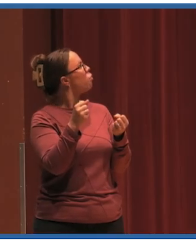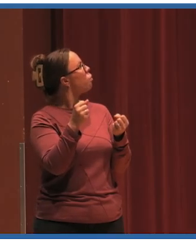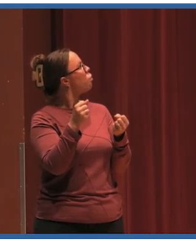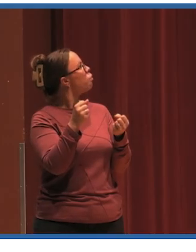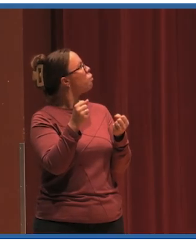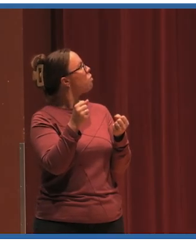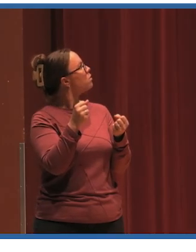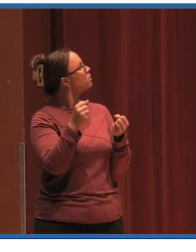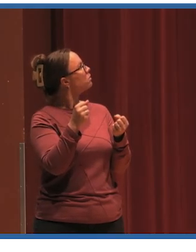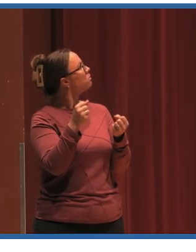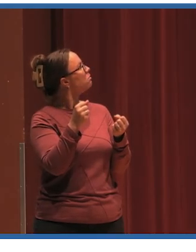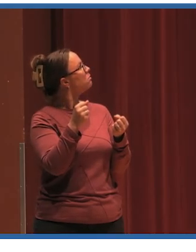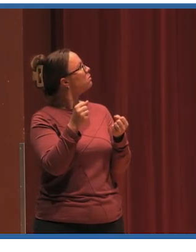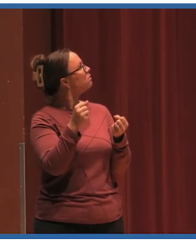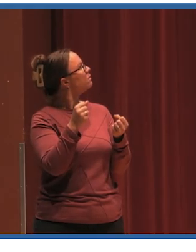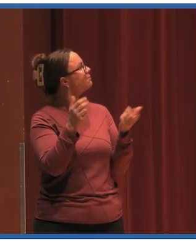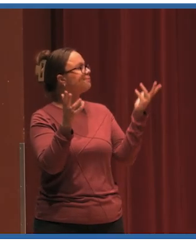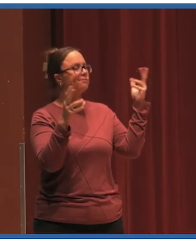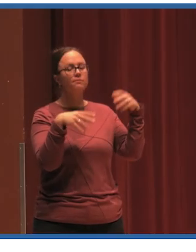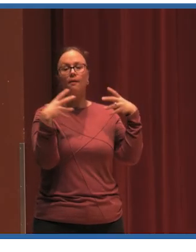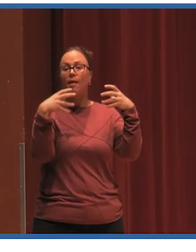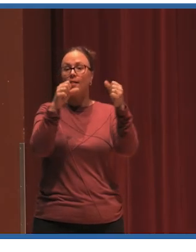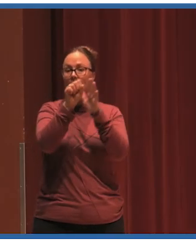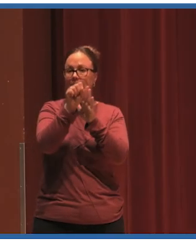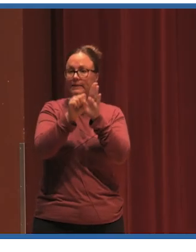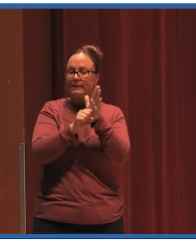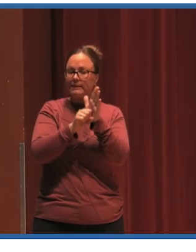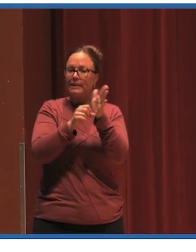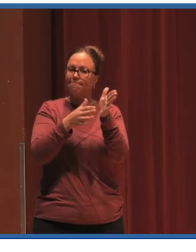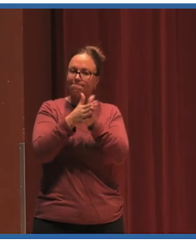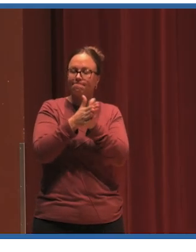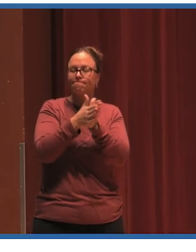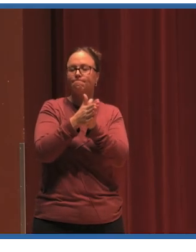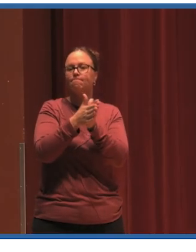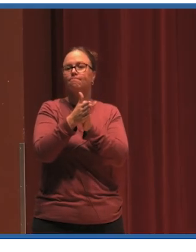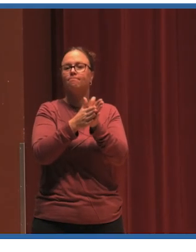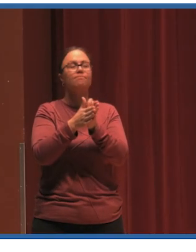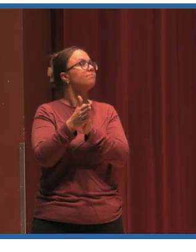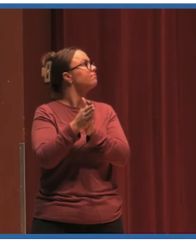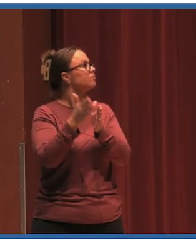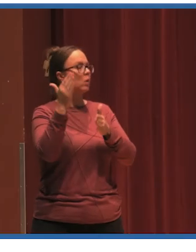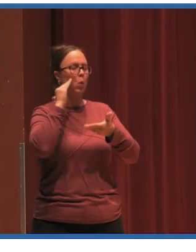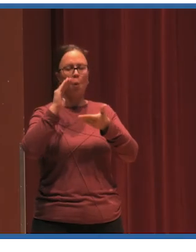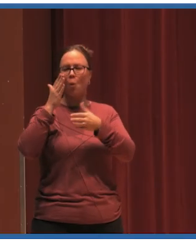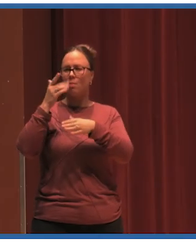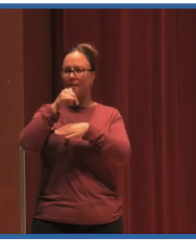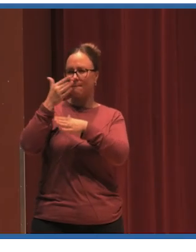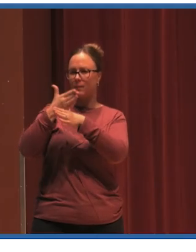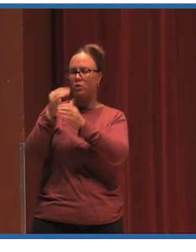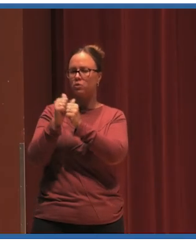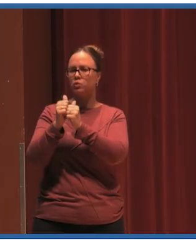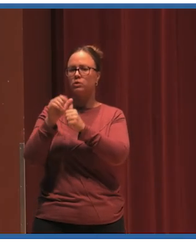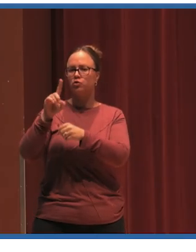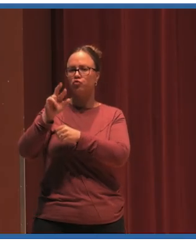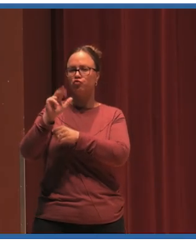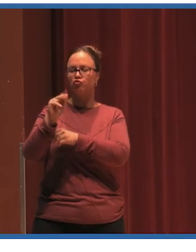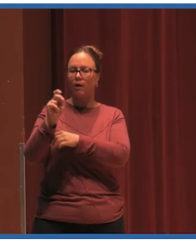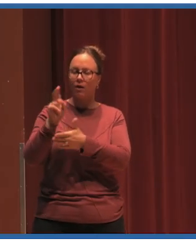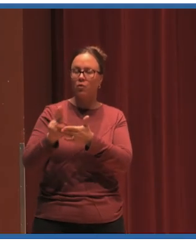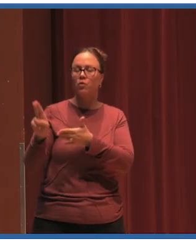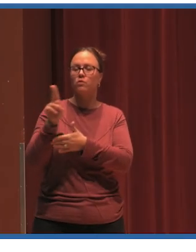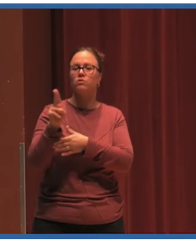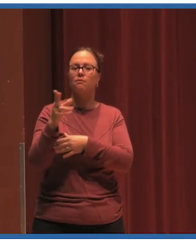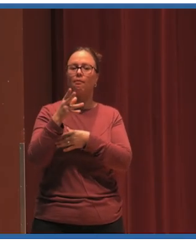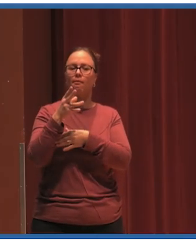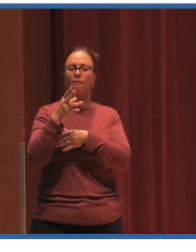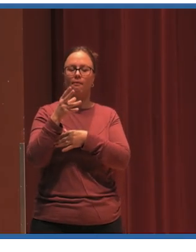And also the Healthy Estate Initiative, the Iowa Environmental Council, which I know partners with Drake University, and